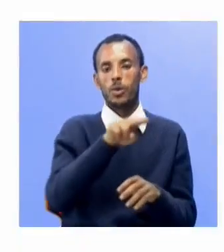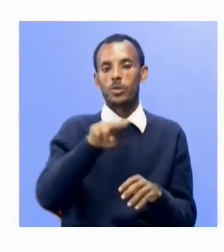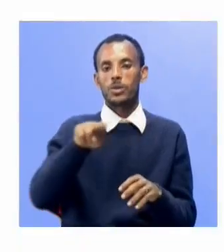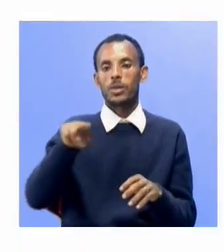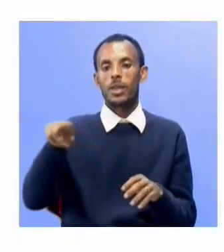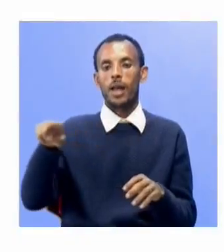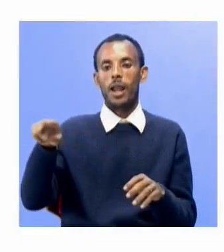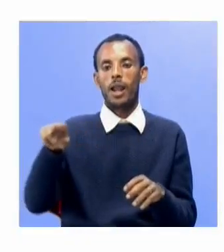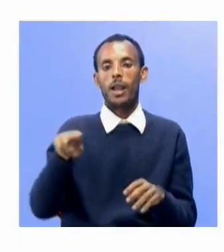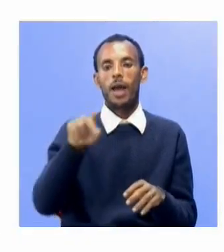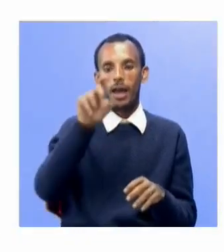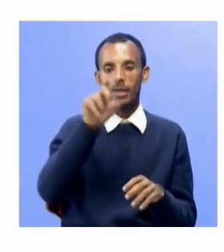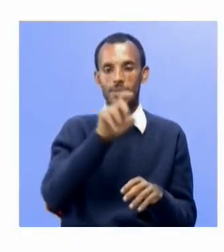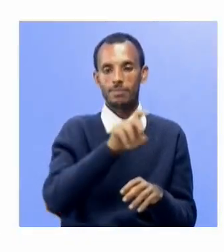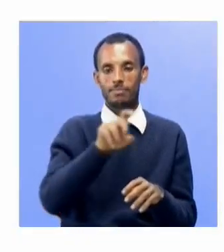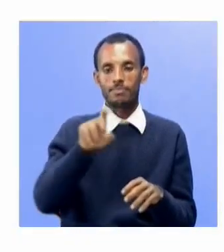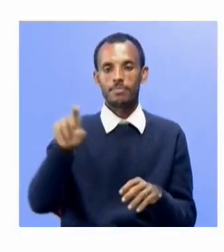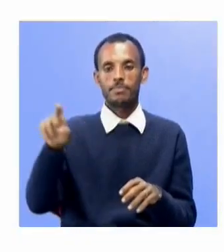axis